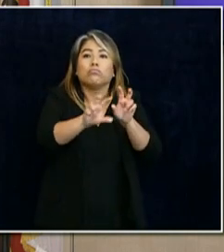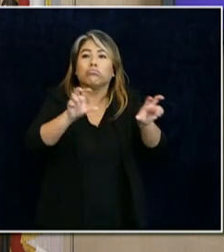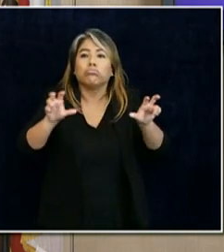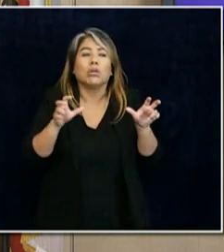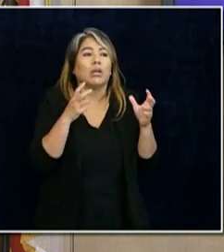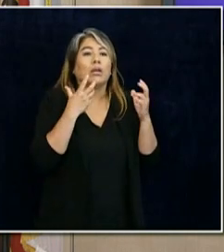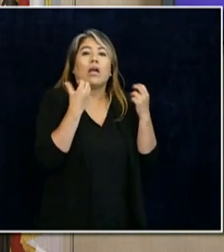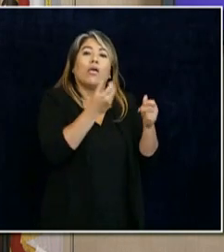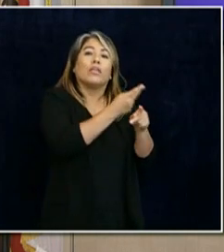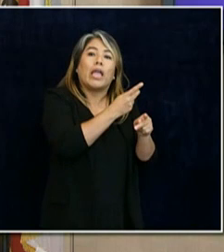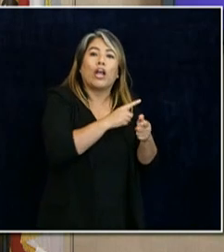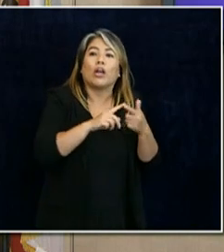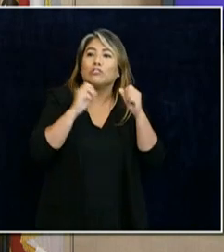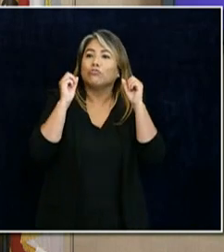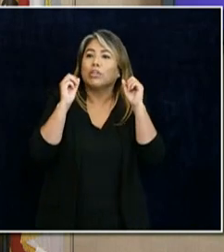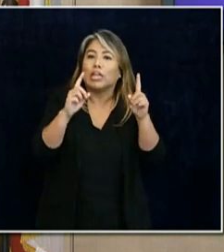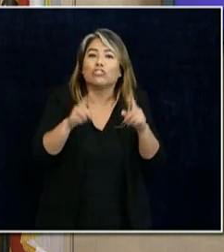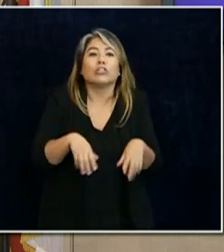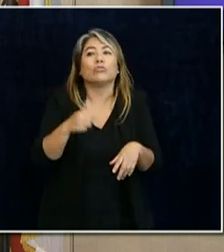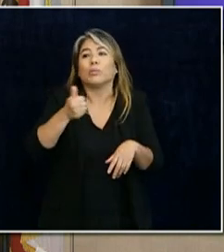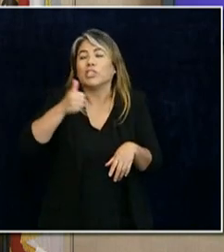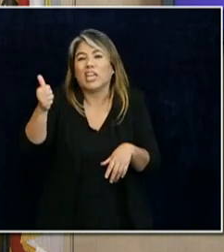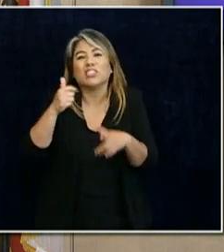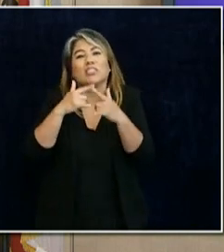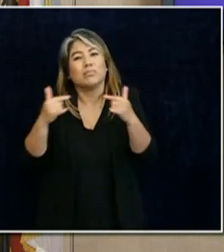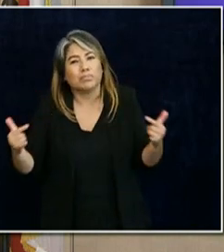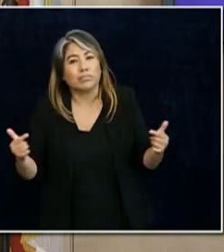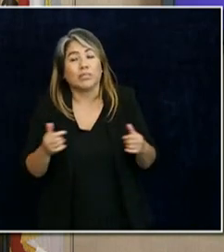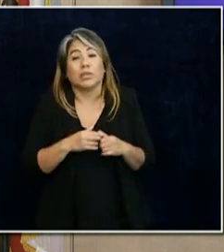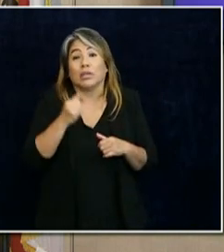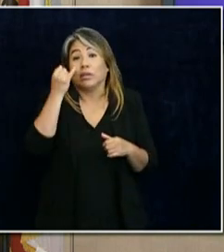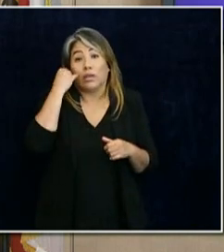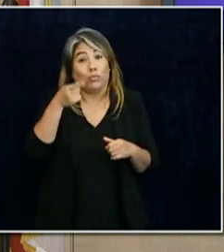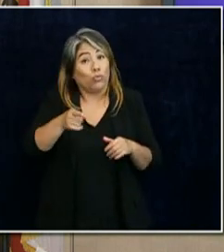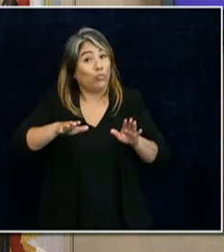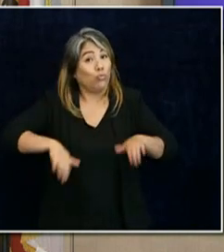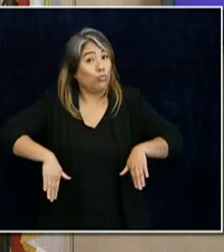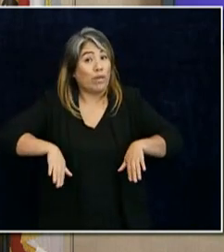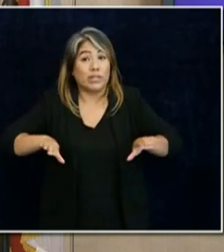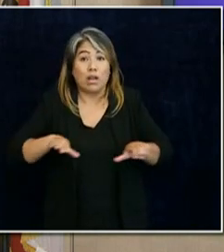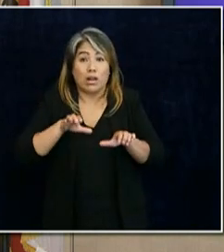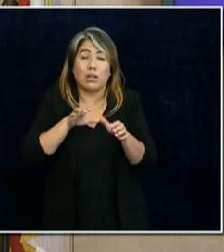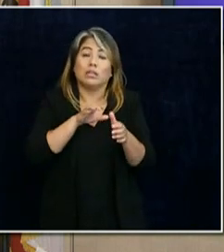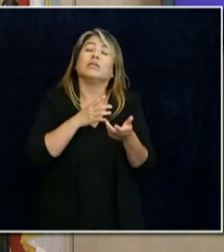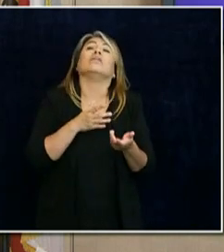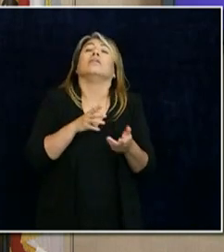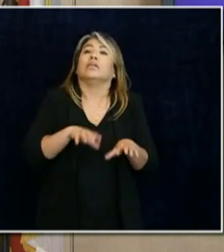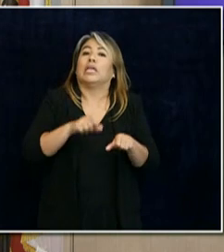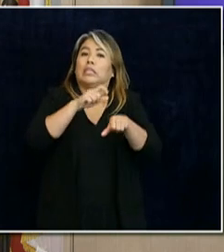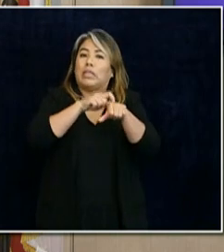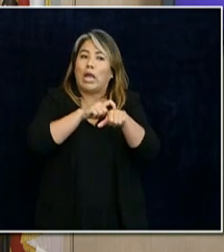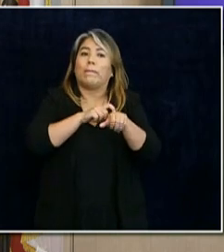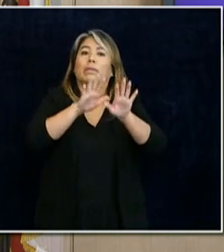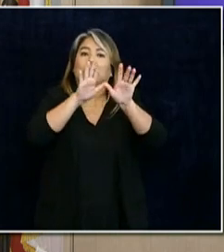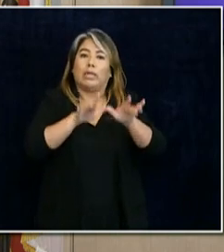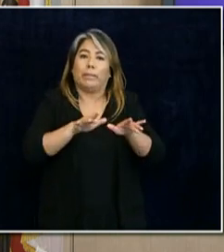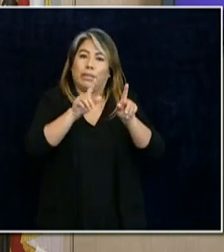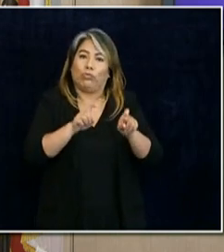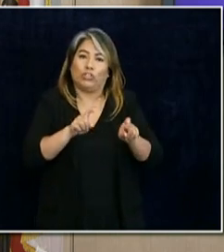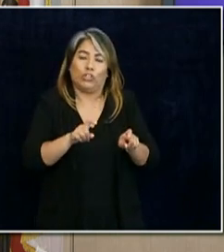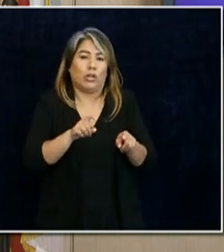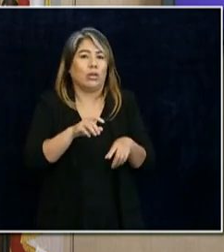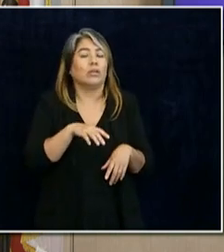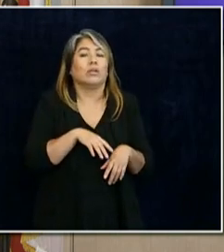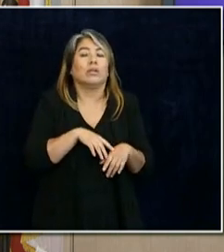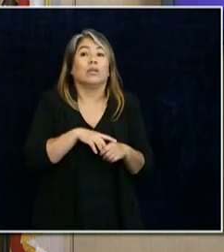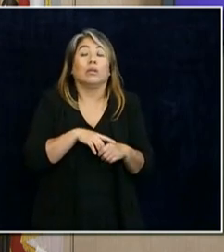healthcare, education, and transportation. If you haven't done it yet, please take the time to complete the questionnaire. It has